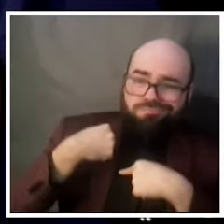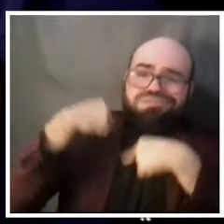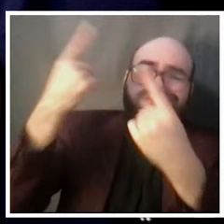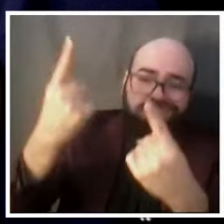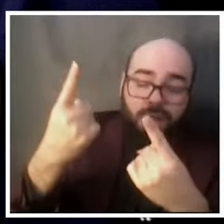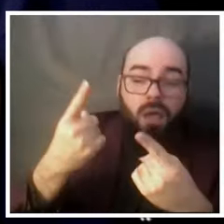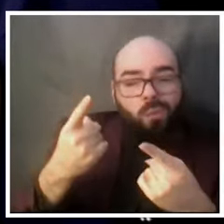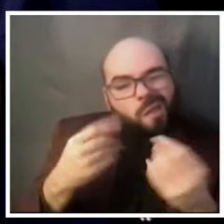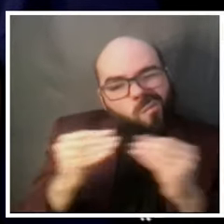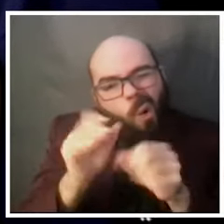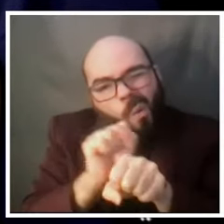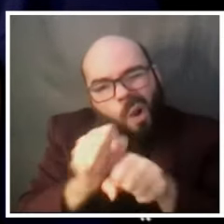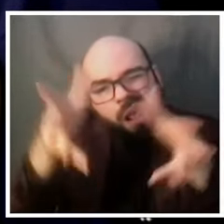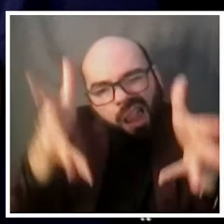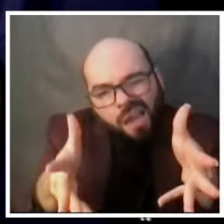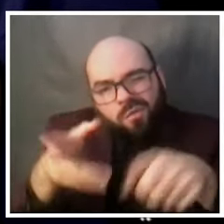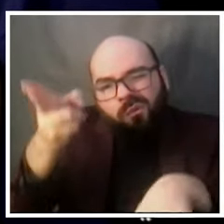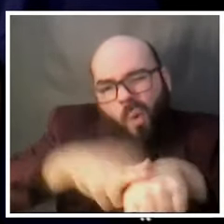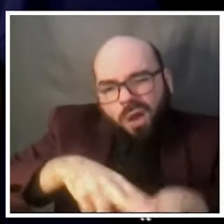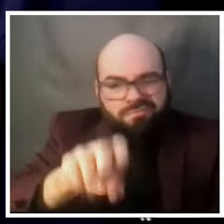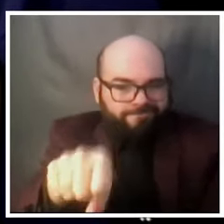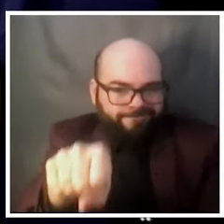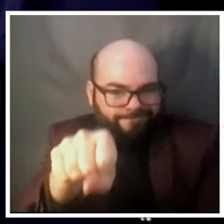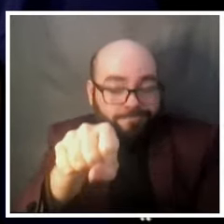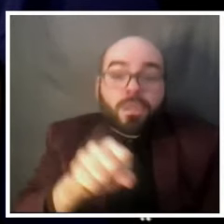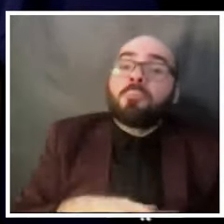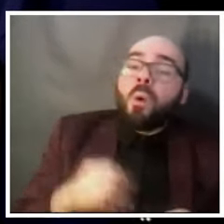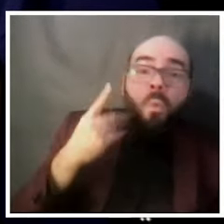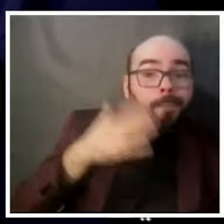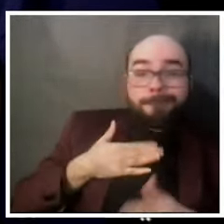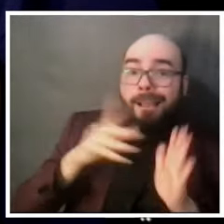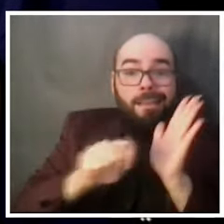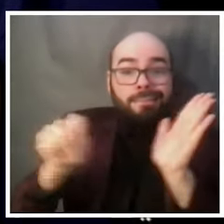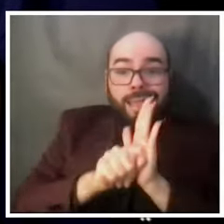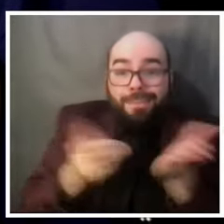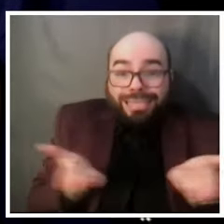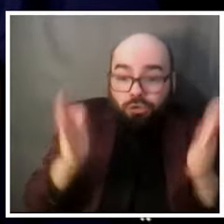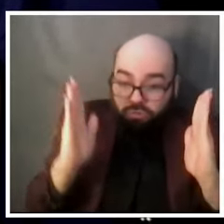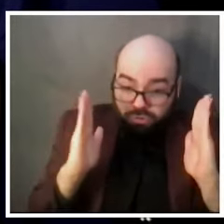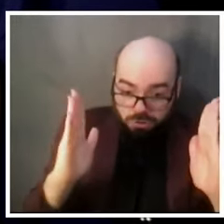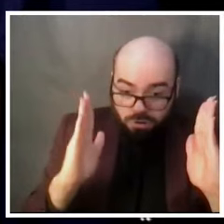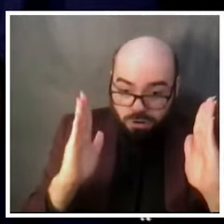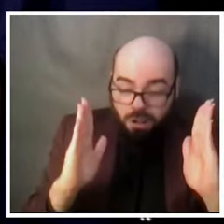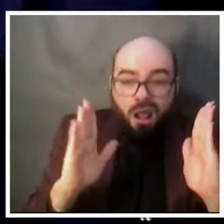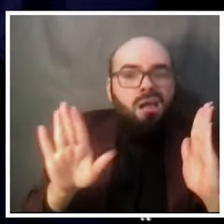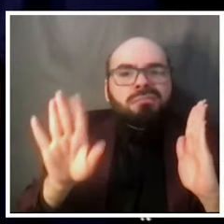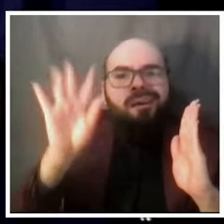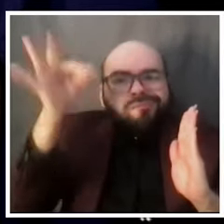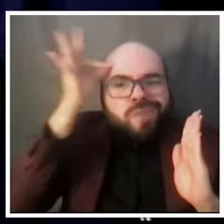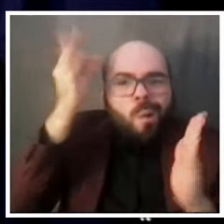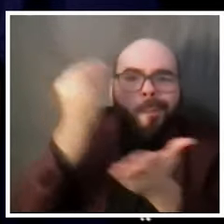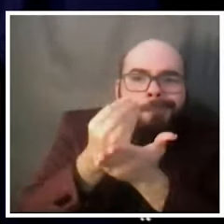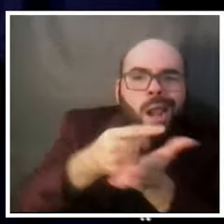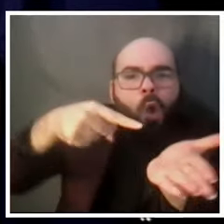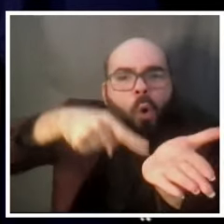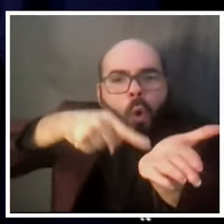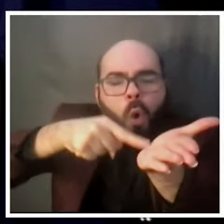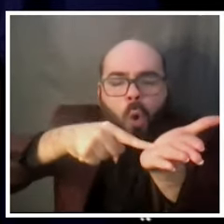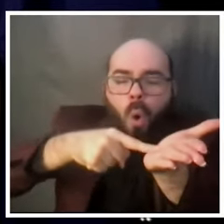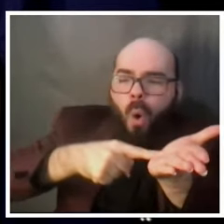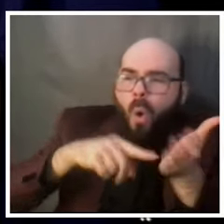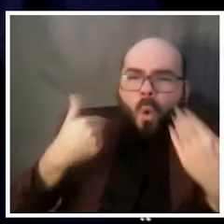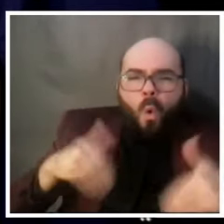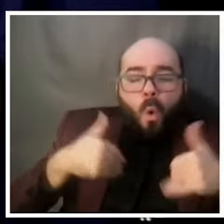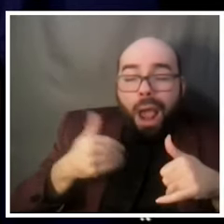what? During the whole time, I've been able to cut the federal deficit at the same exact time by over $1